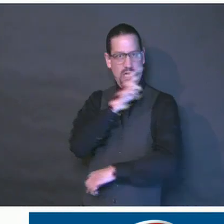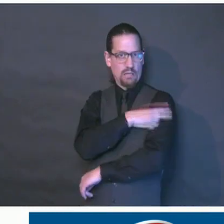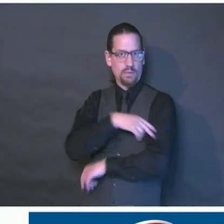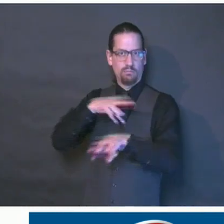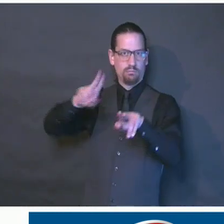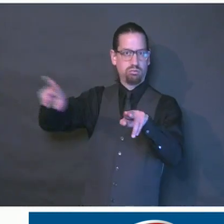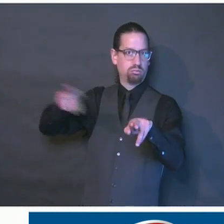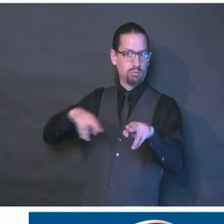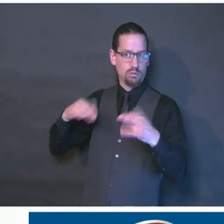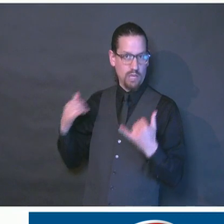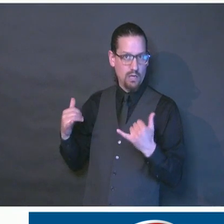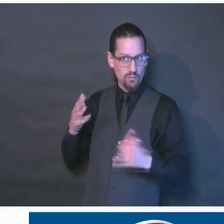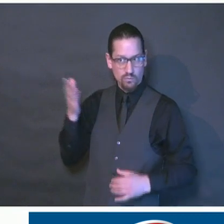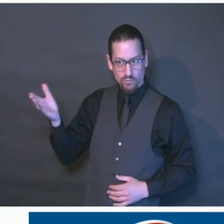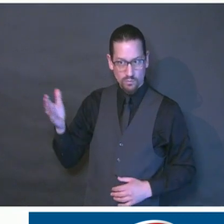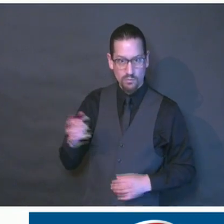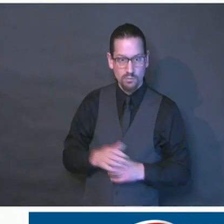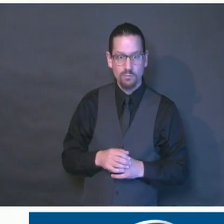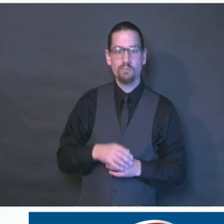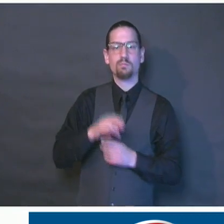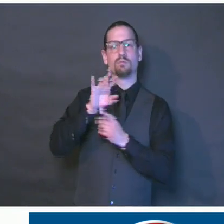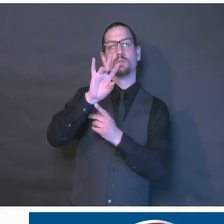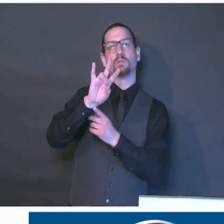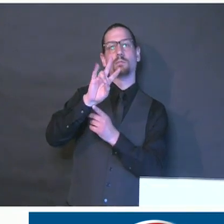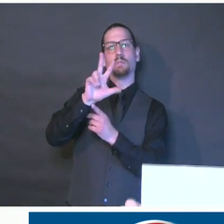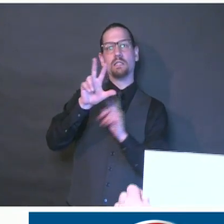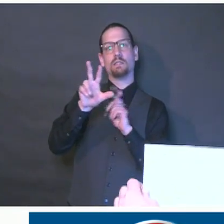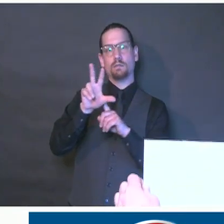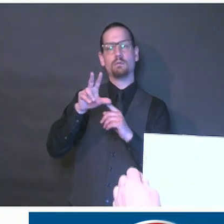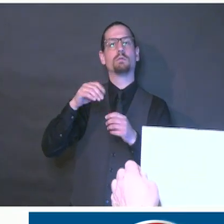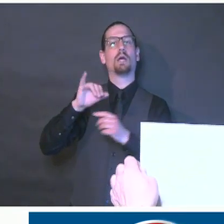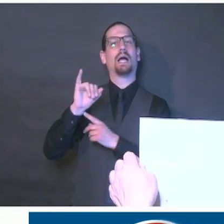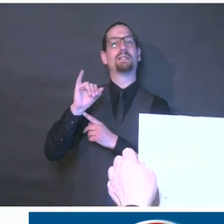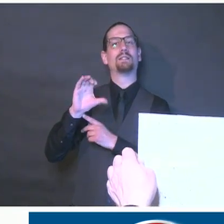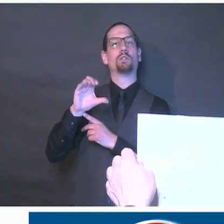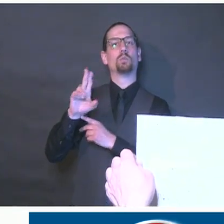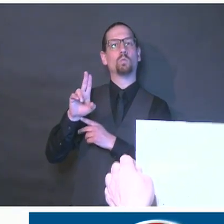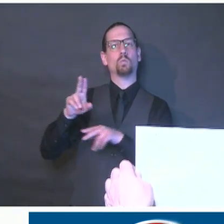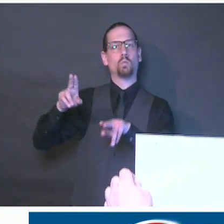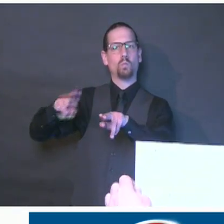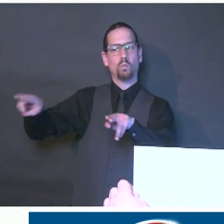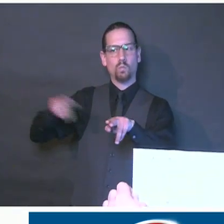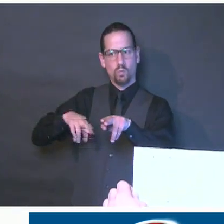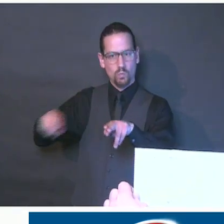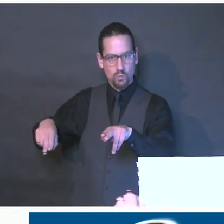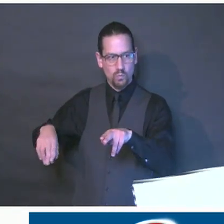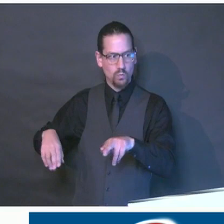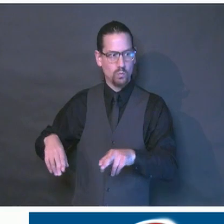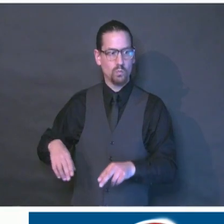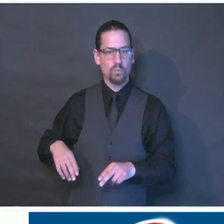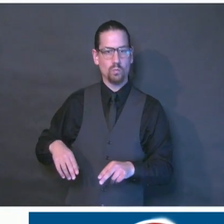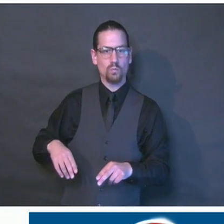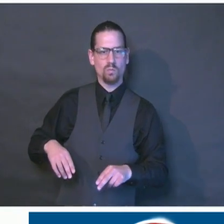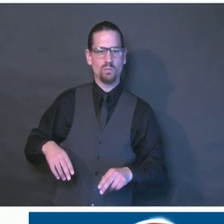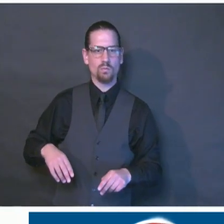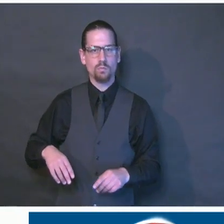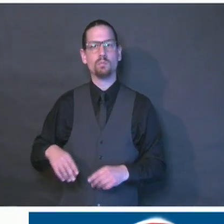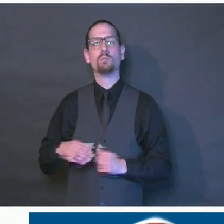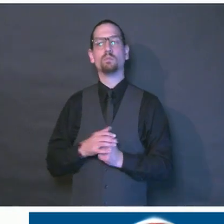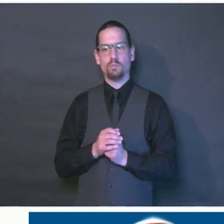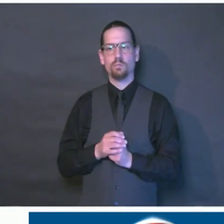73 are currently in the intensive care unit and 52 are currently on a ventilator. We sadly